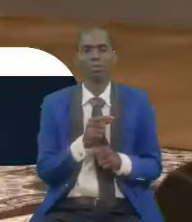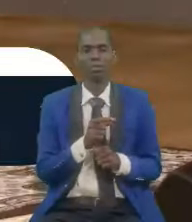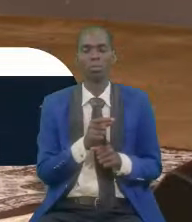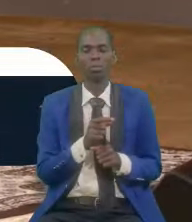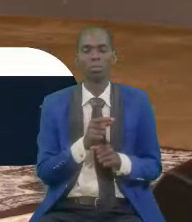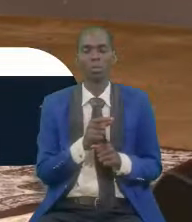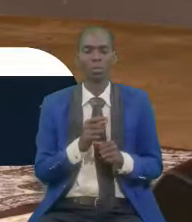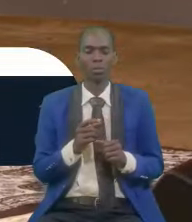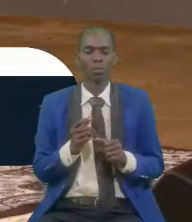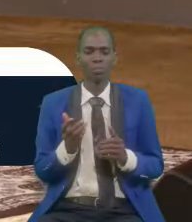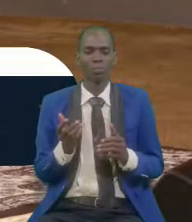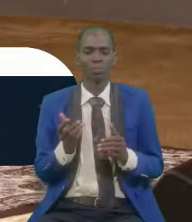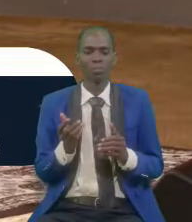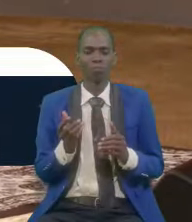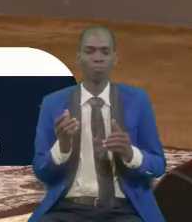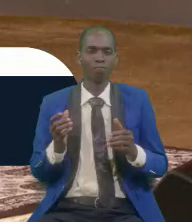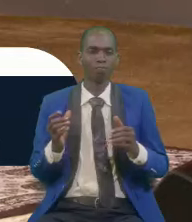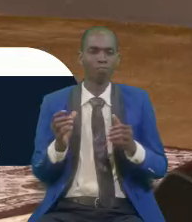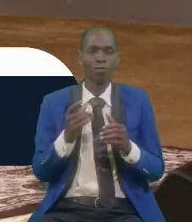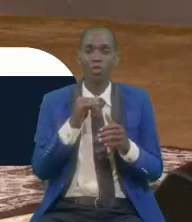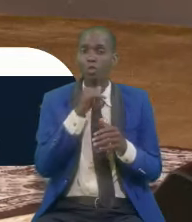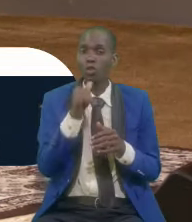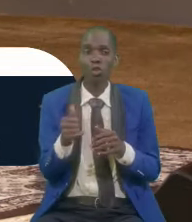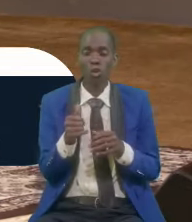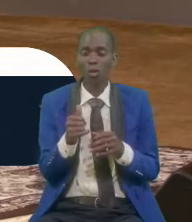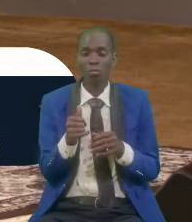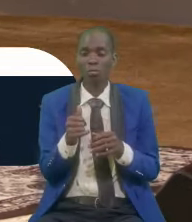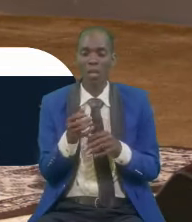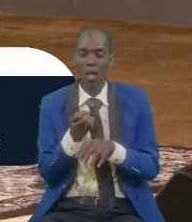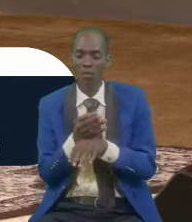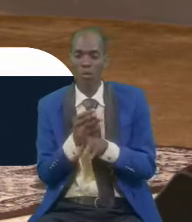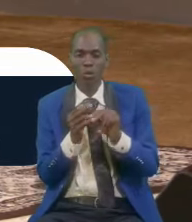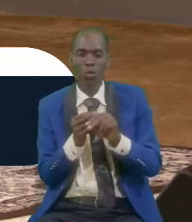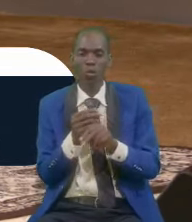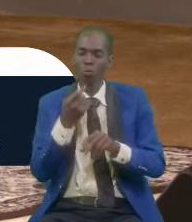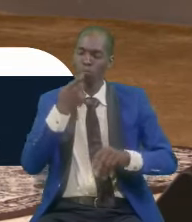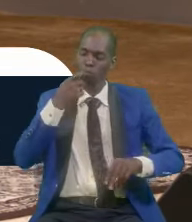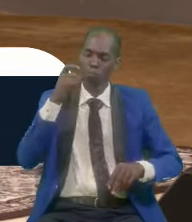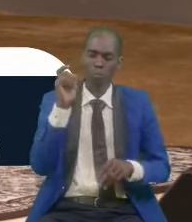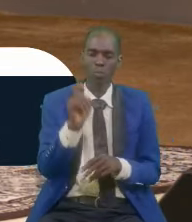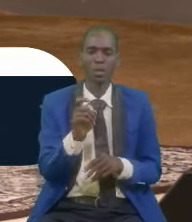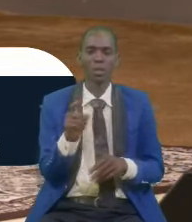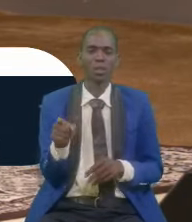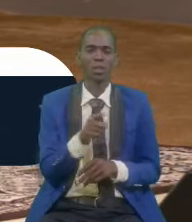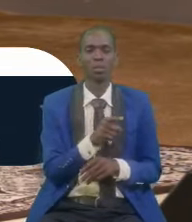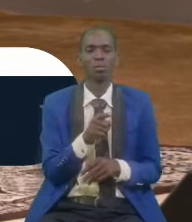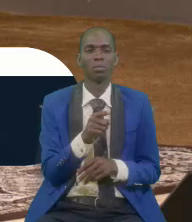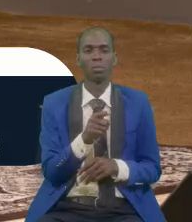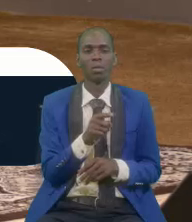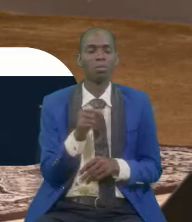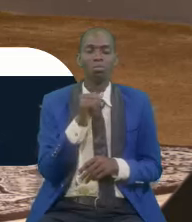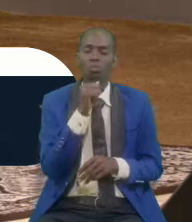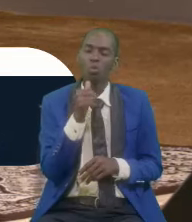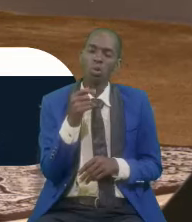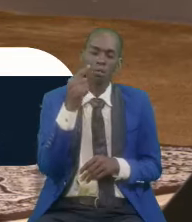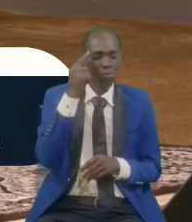commanded them, he didn't advise them, commanded them, he didn't, you know, ask them,